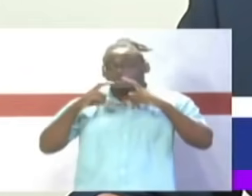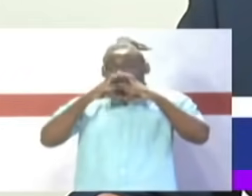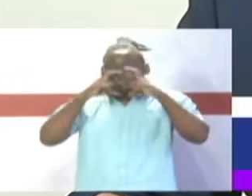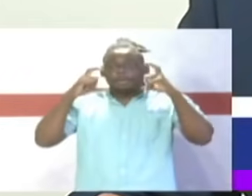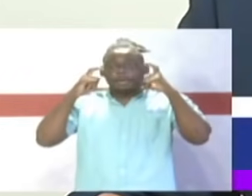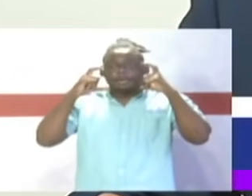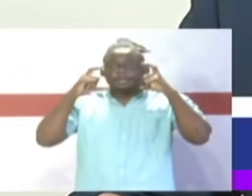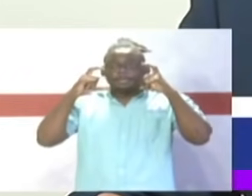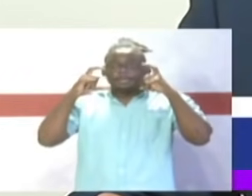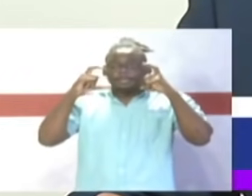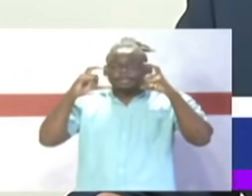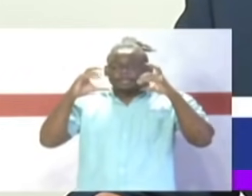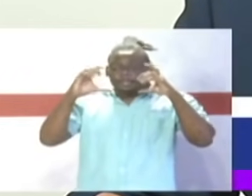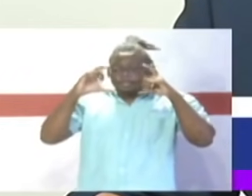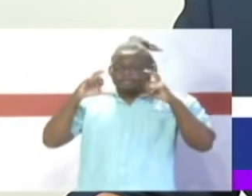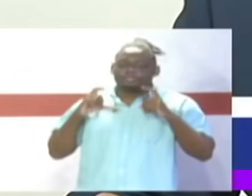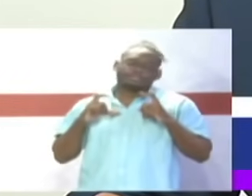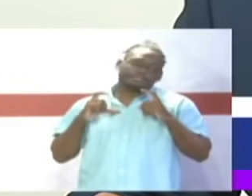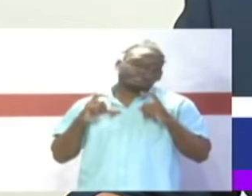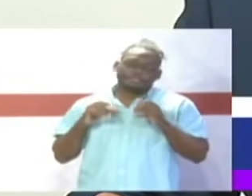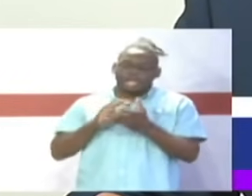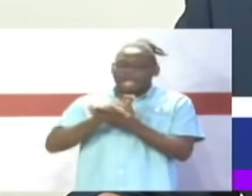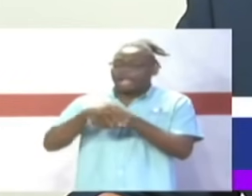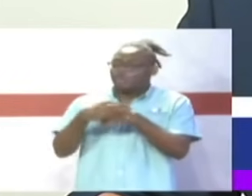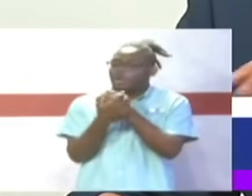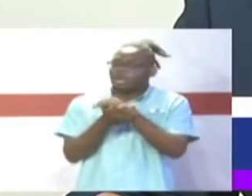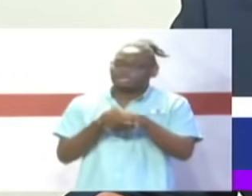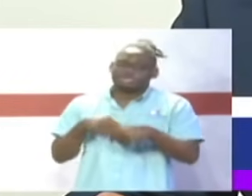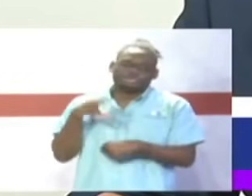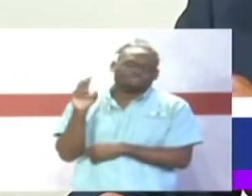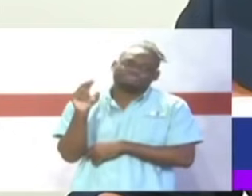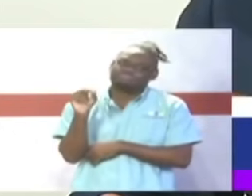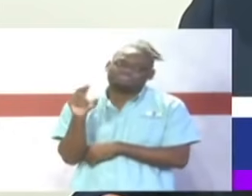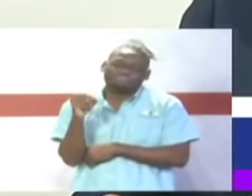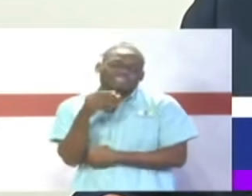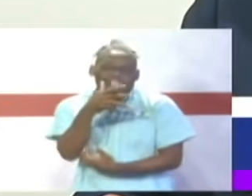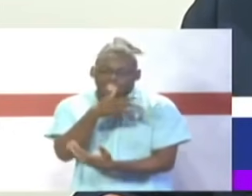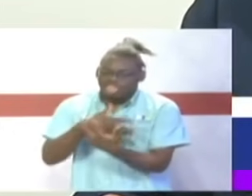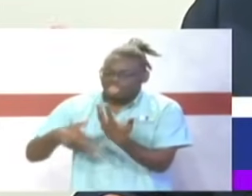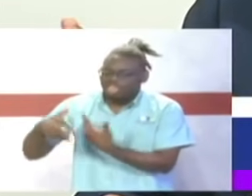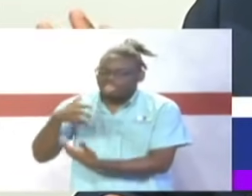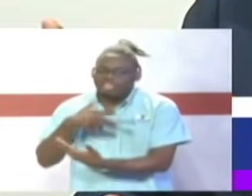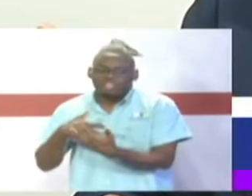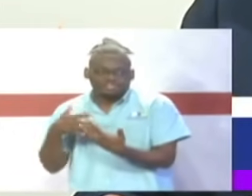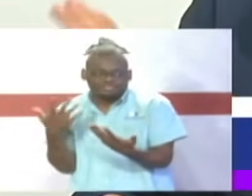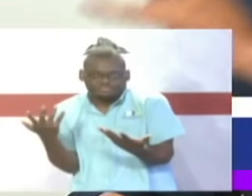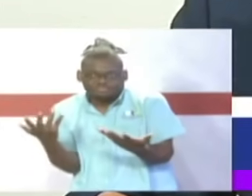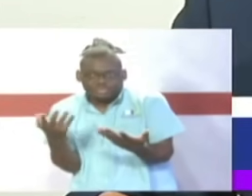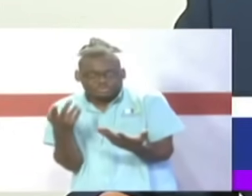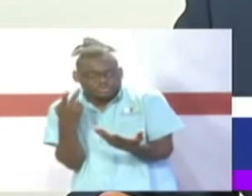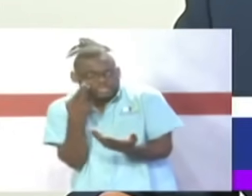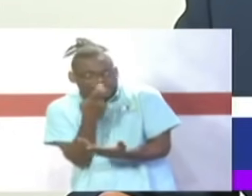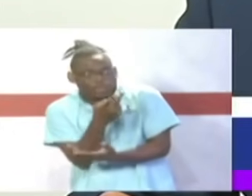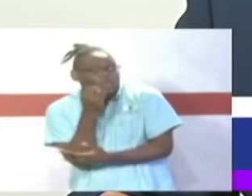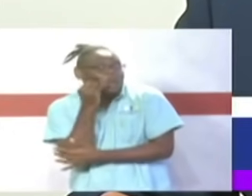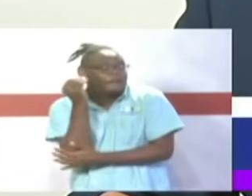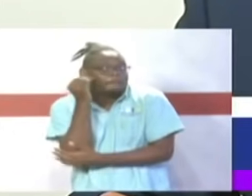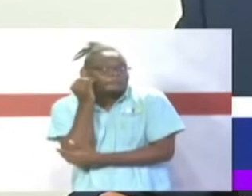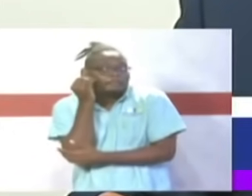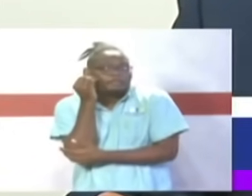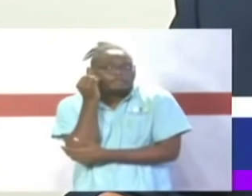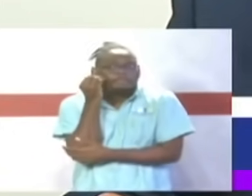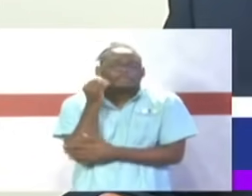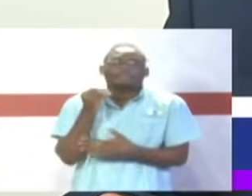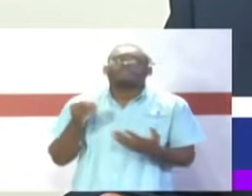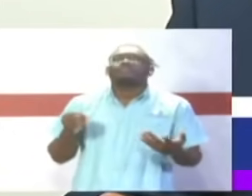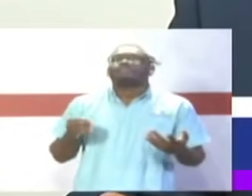masks and social distancing. As we have seen in the outbreak in the home, which home is it again? Lady Ho Choi home.